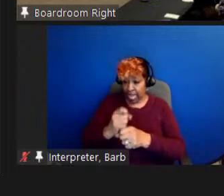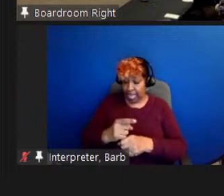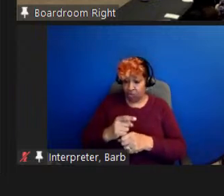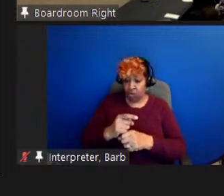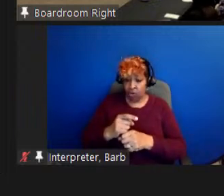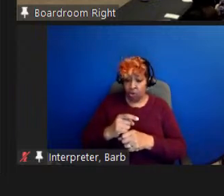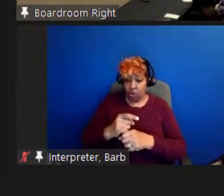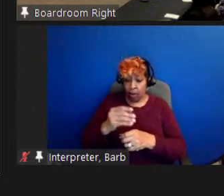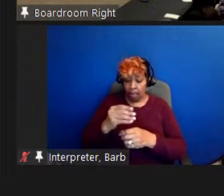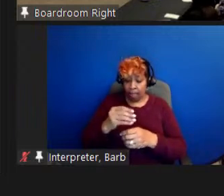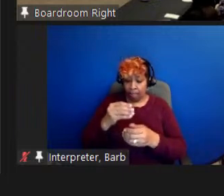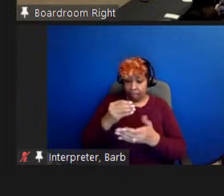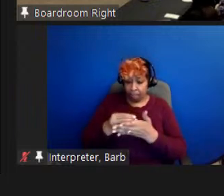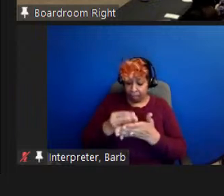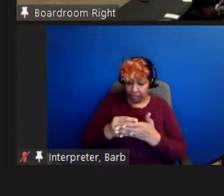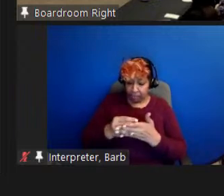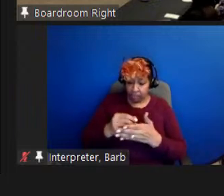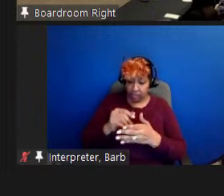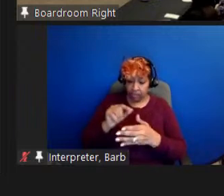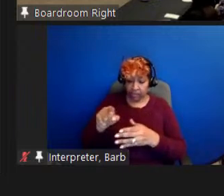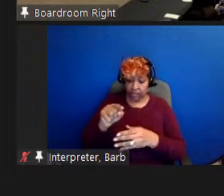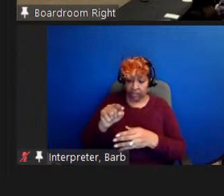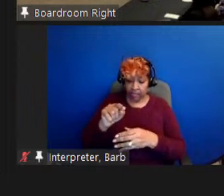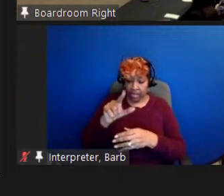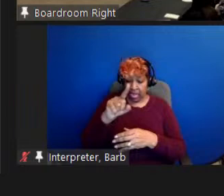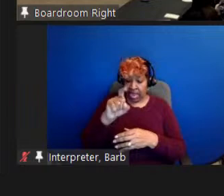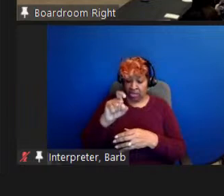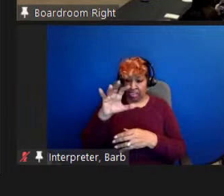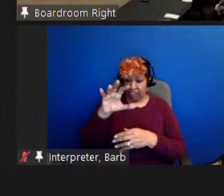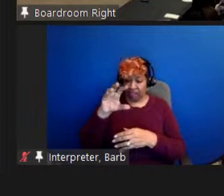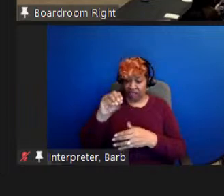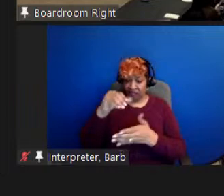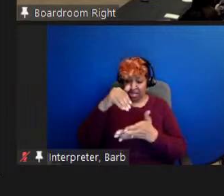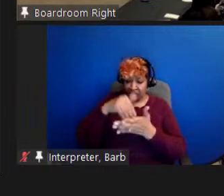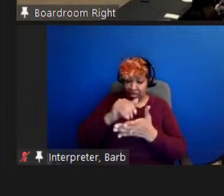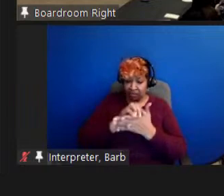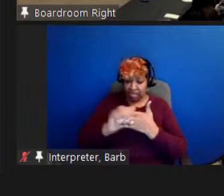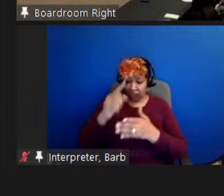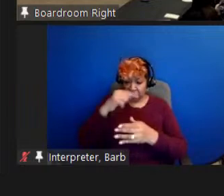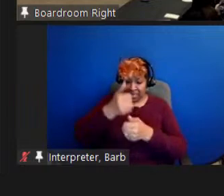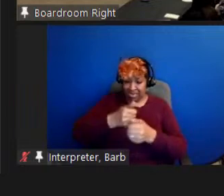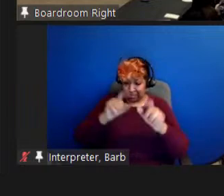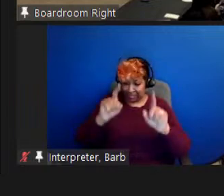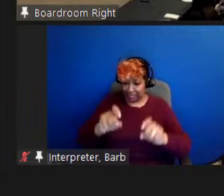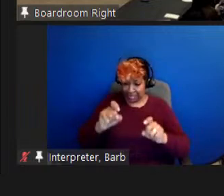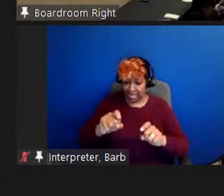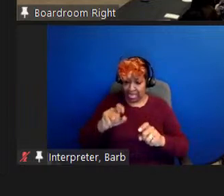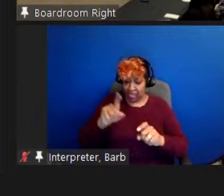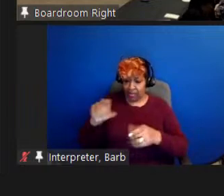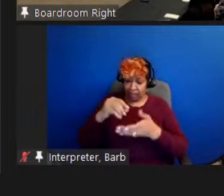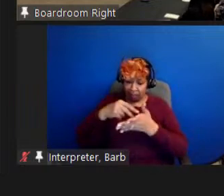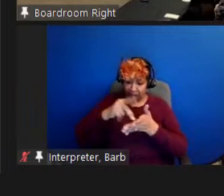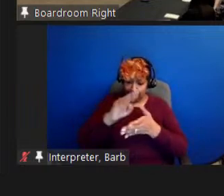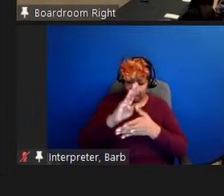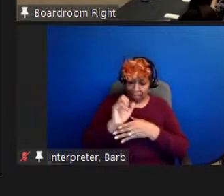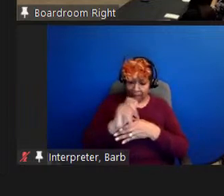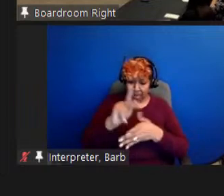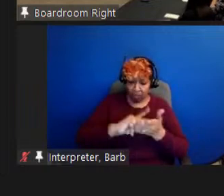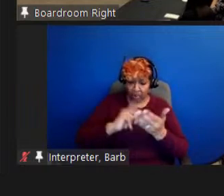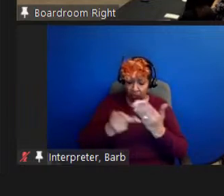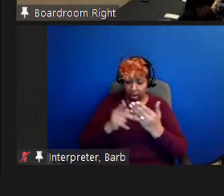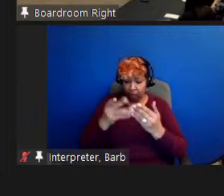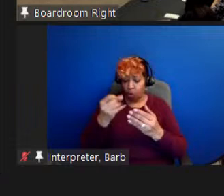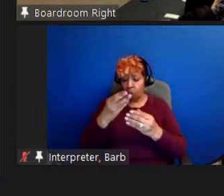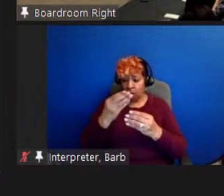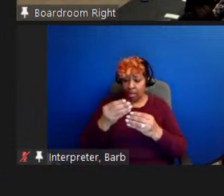but then you mentioned the $150,000 per pilot. Is that like a reimbursement program or a like stipend on top of the